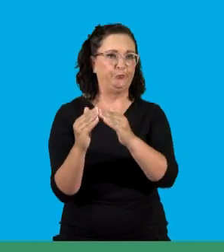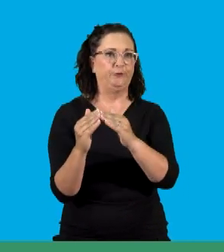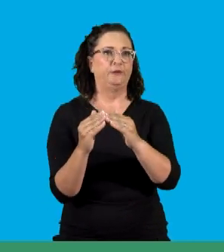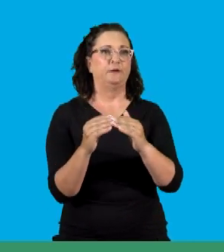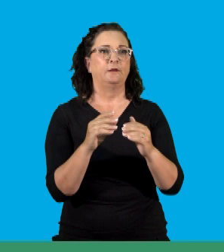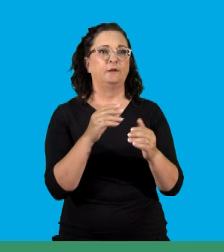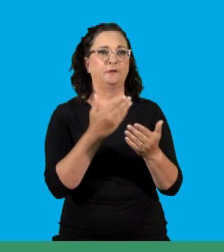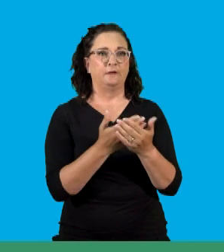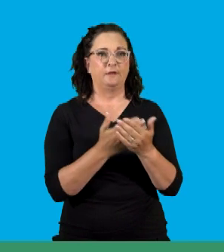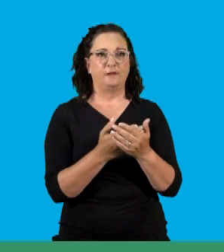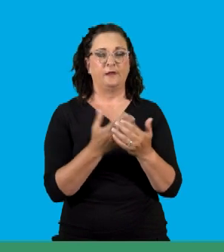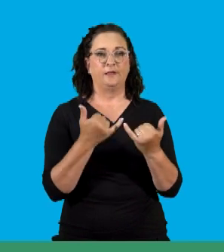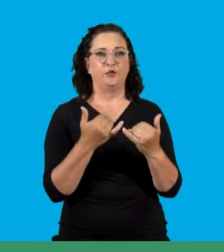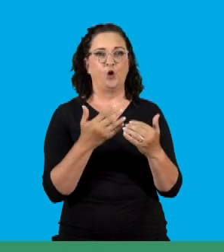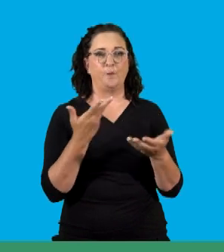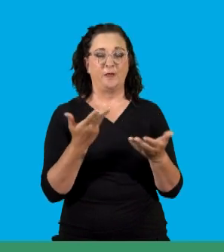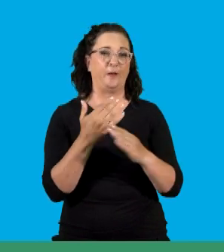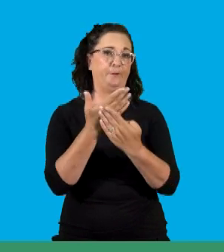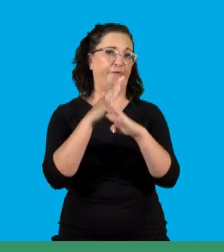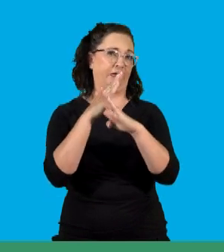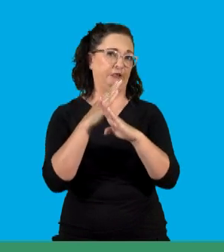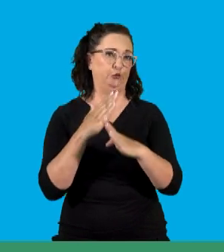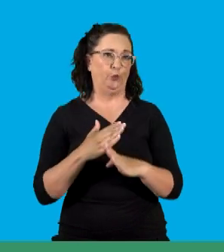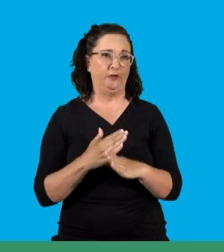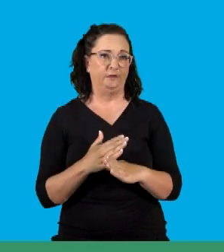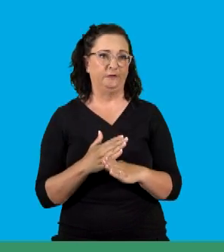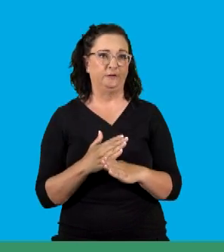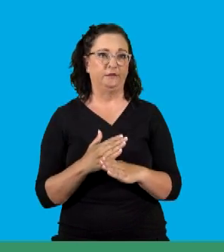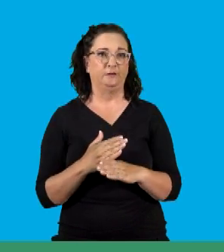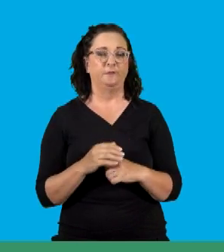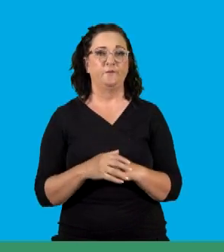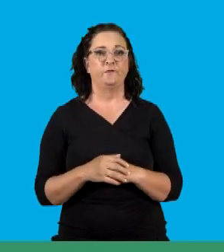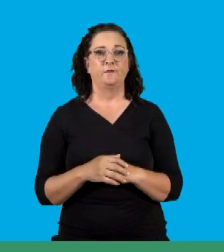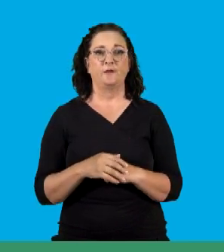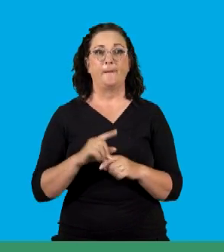roads, preventing employed people from going to work due to